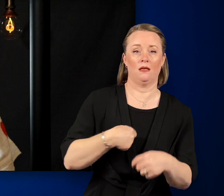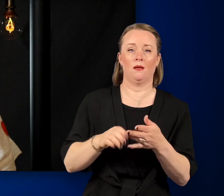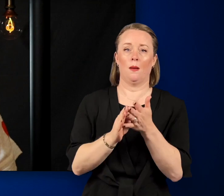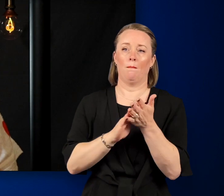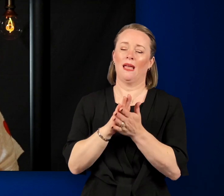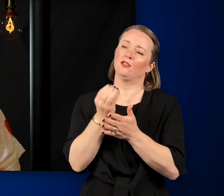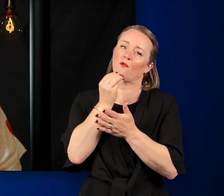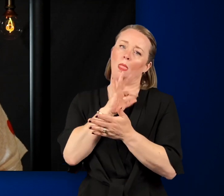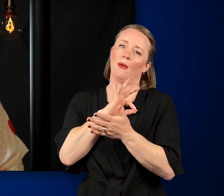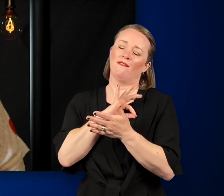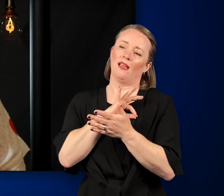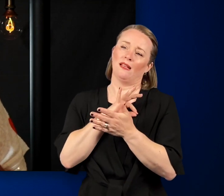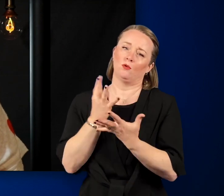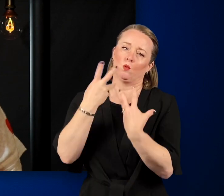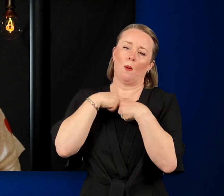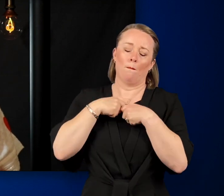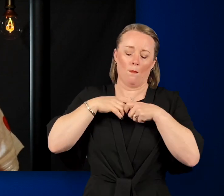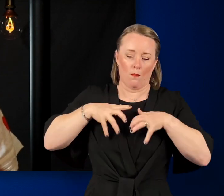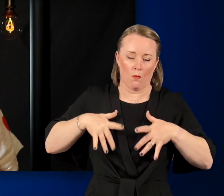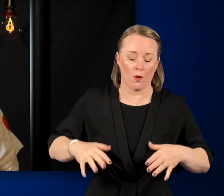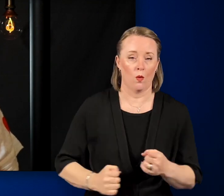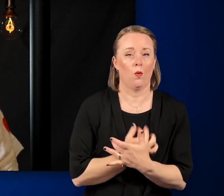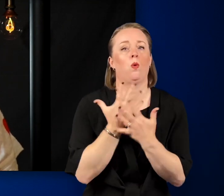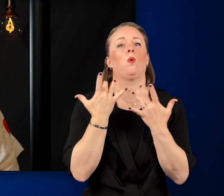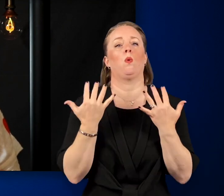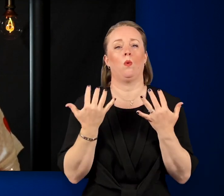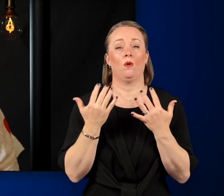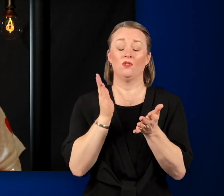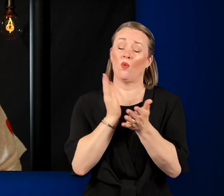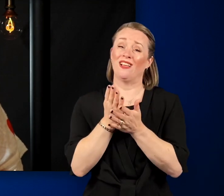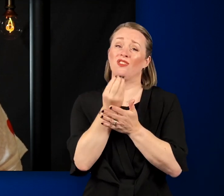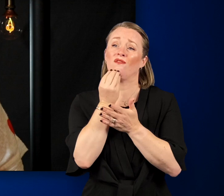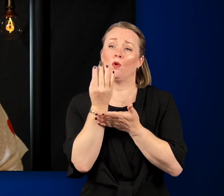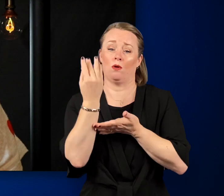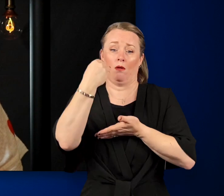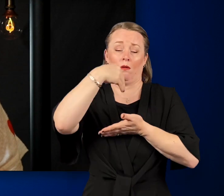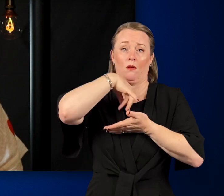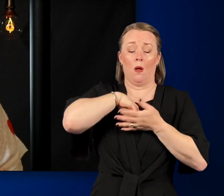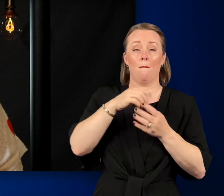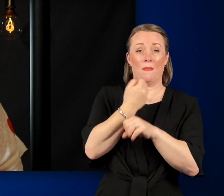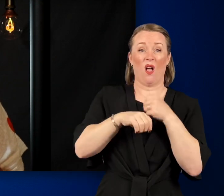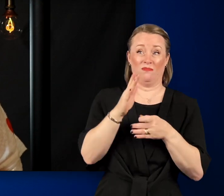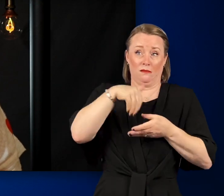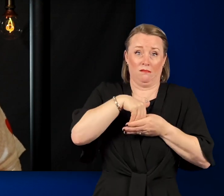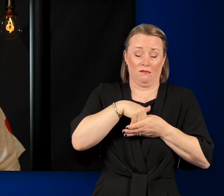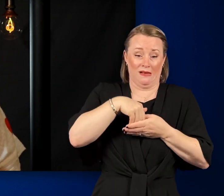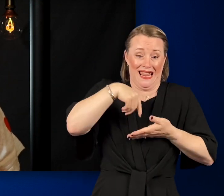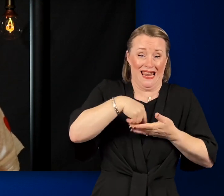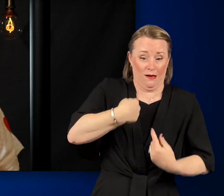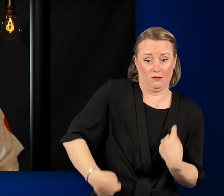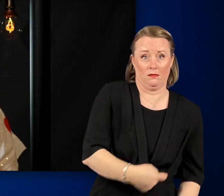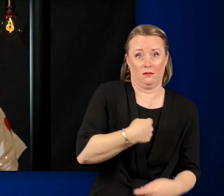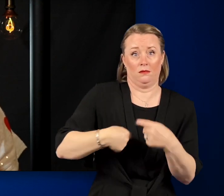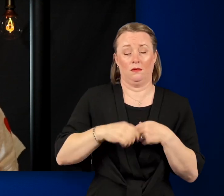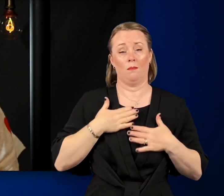nutrients to every part of our body. In other words, our food literally becomes part of us. We don't just eat